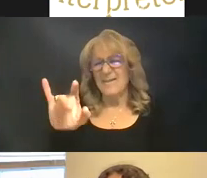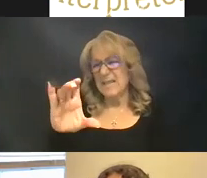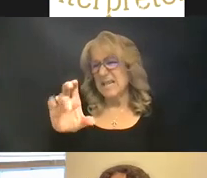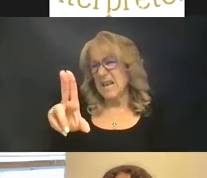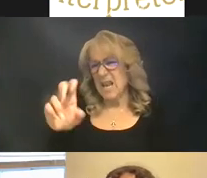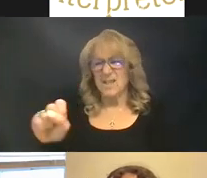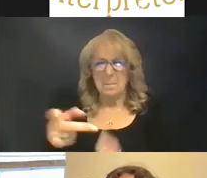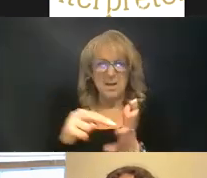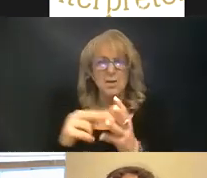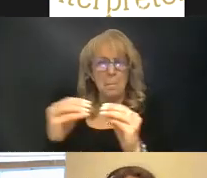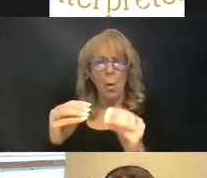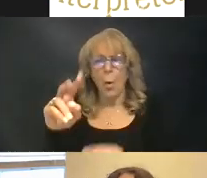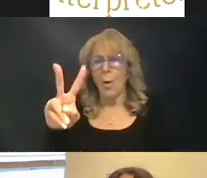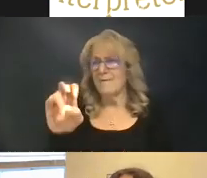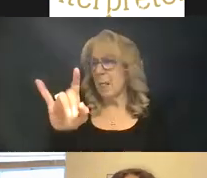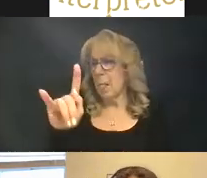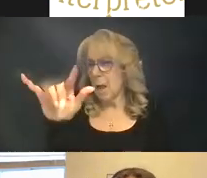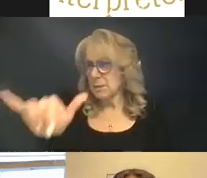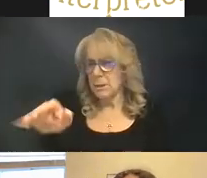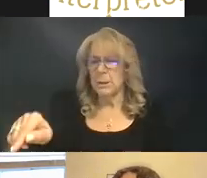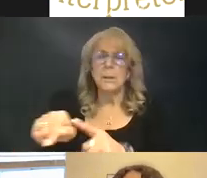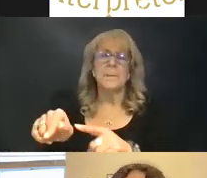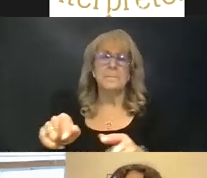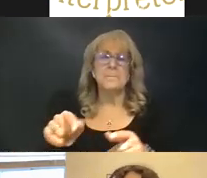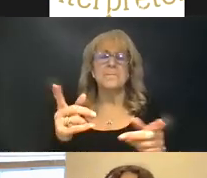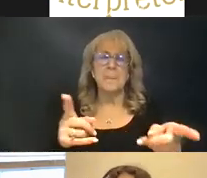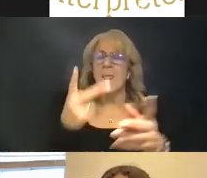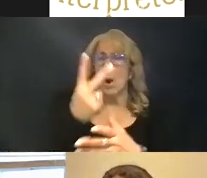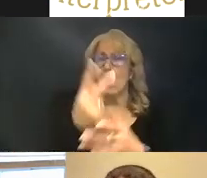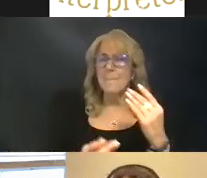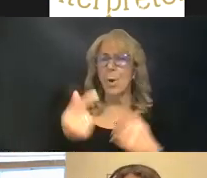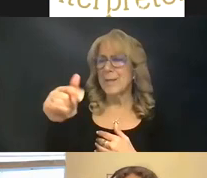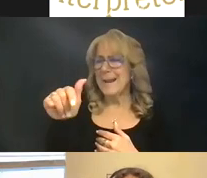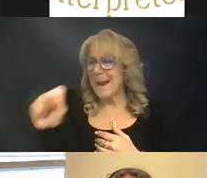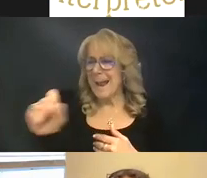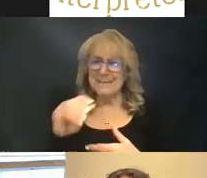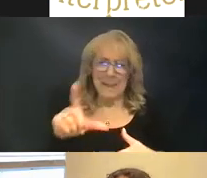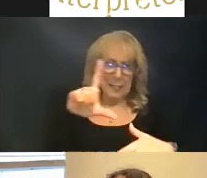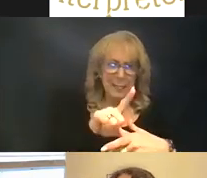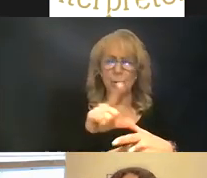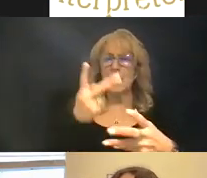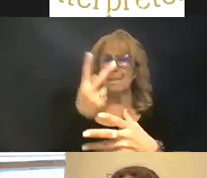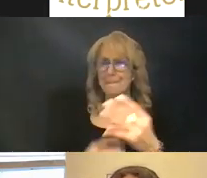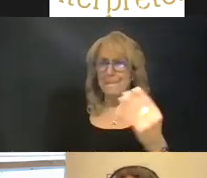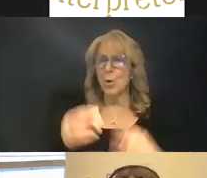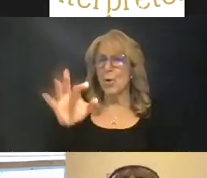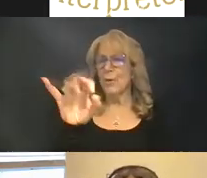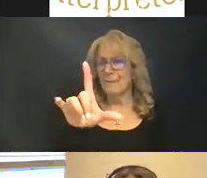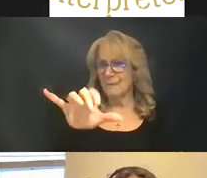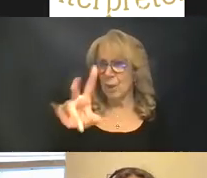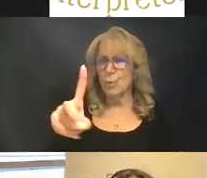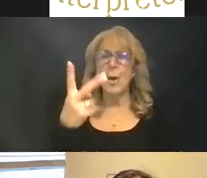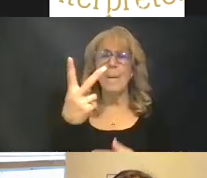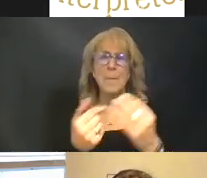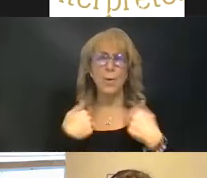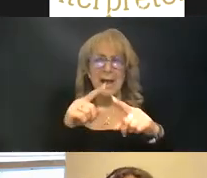is. So far, we have learned that both gases and liquids are fluids, and they both have different viscosities.